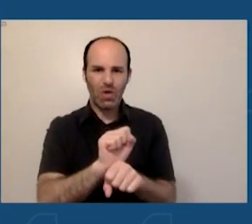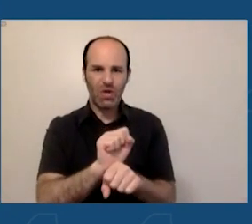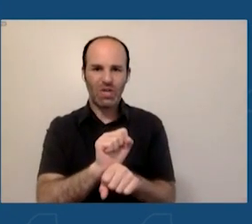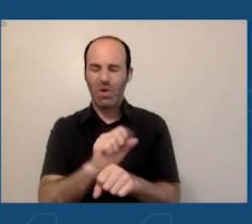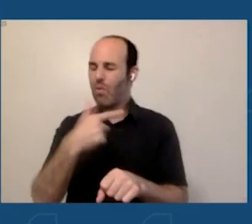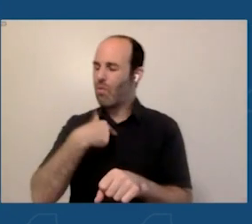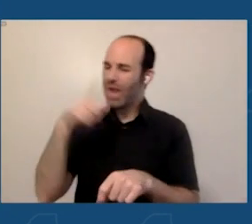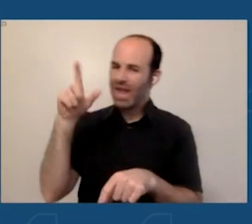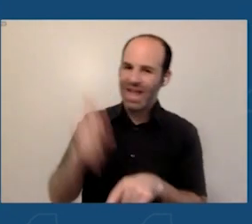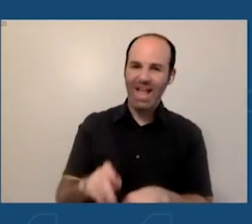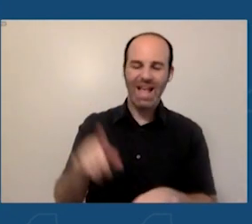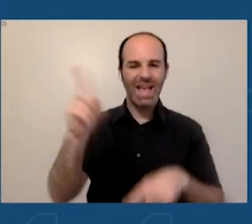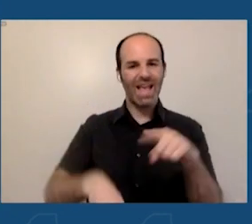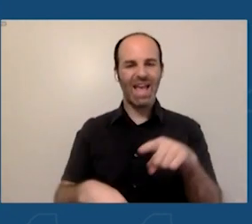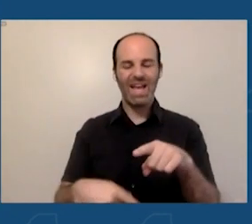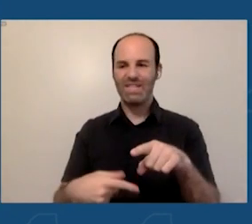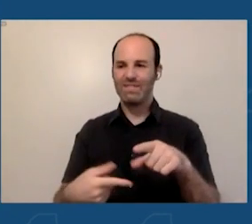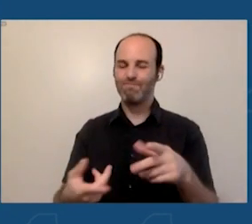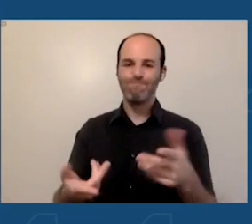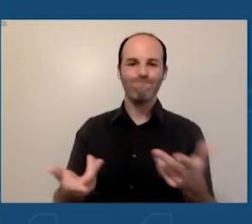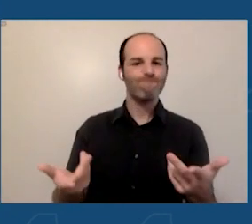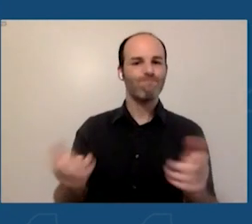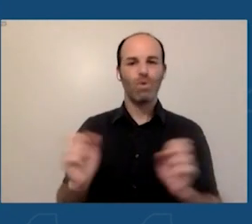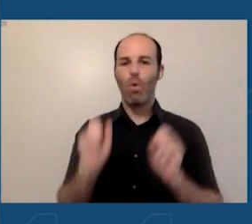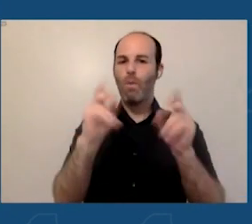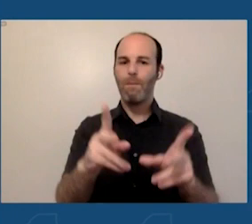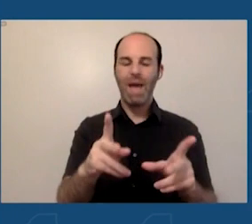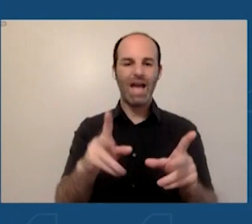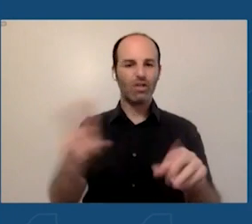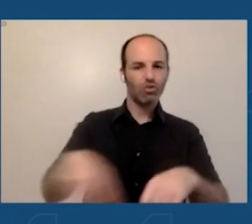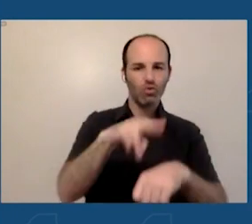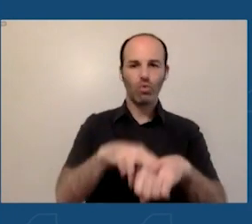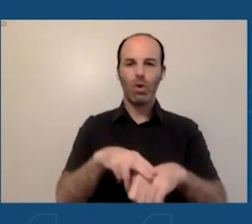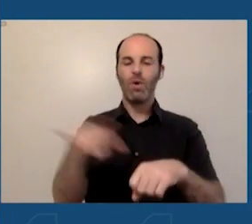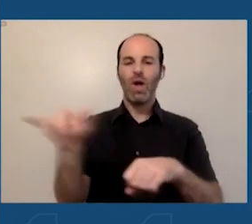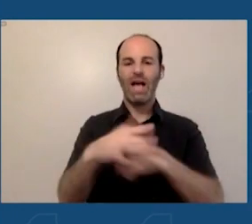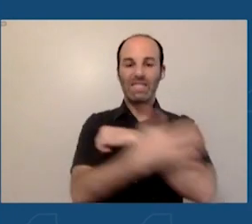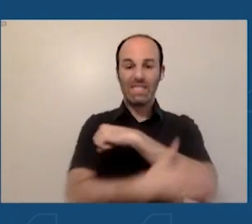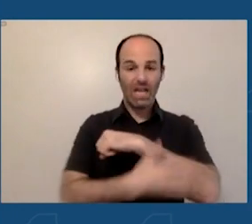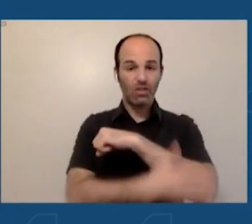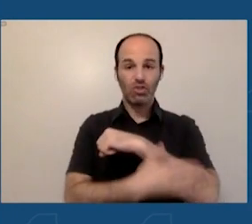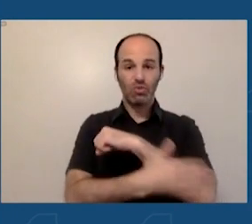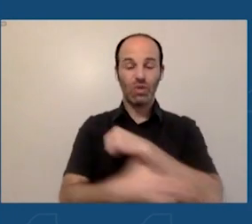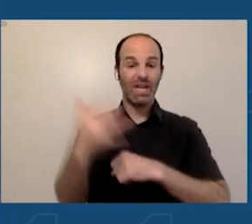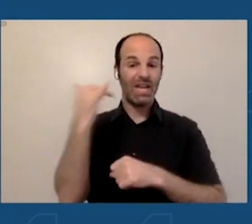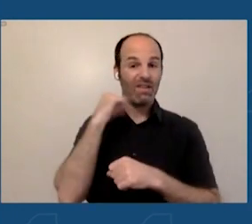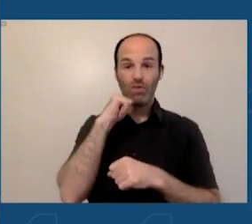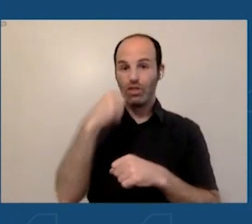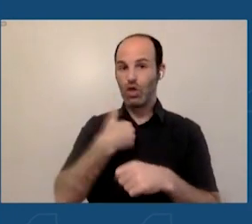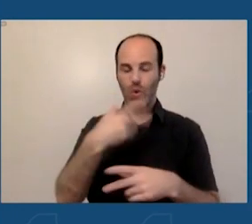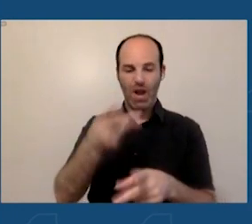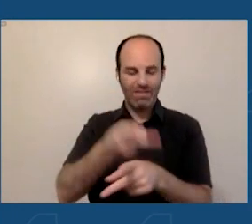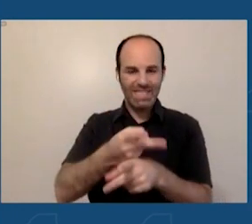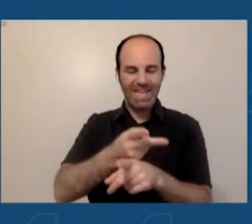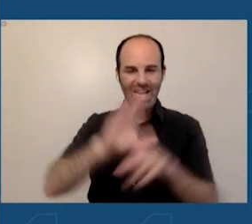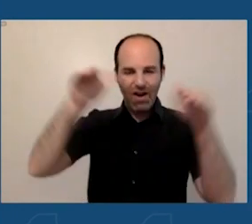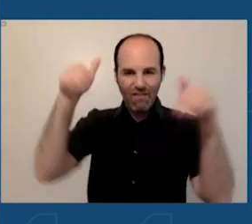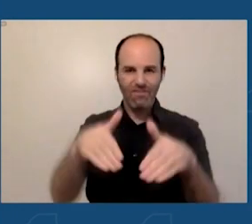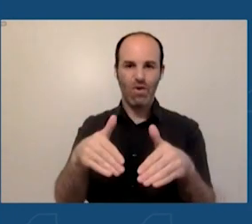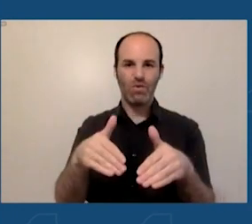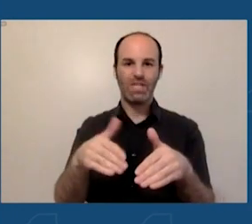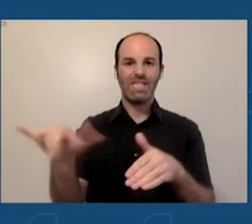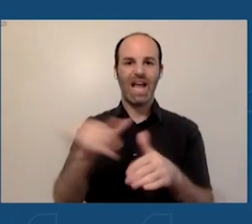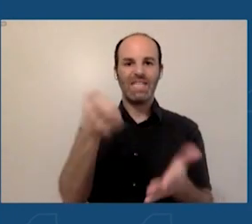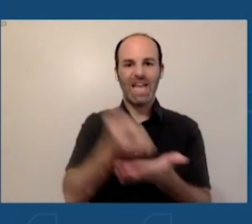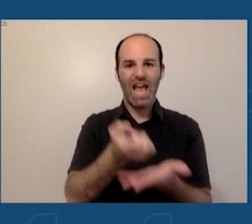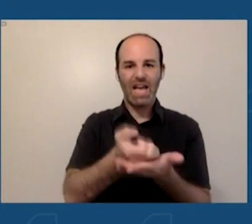country unless we have daycare as the centerpiece of economic development and the